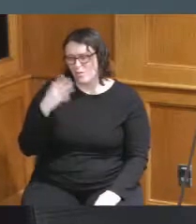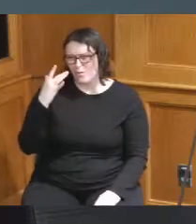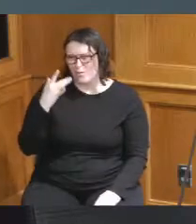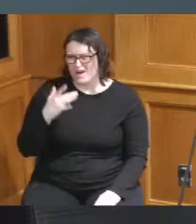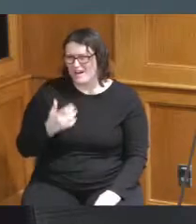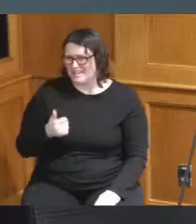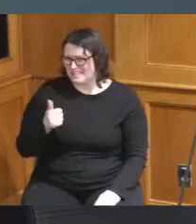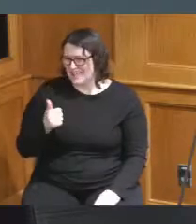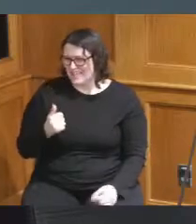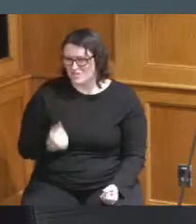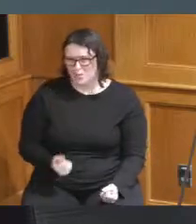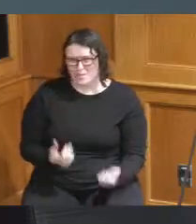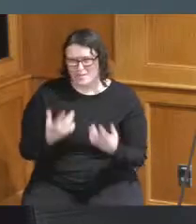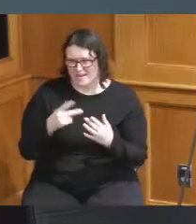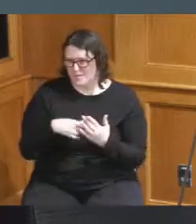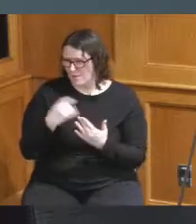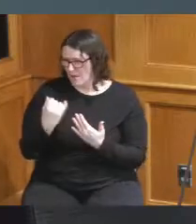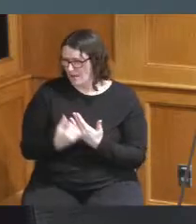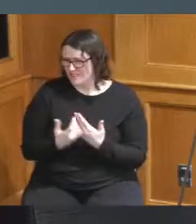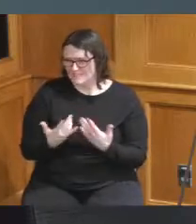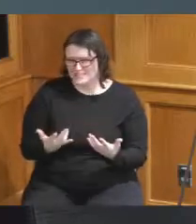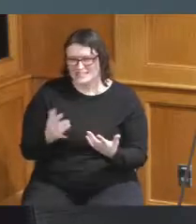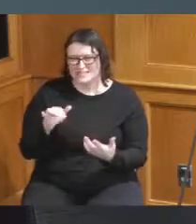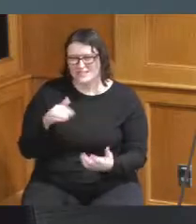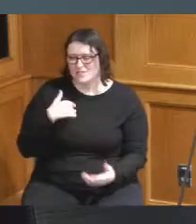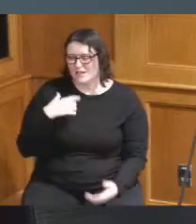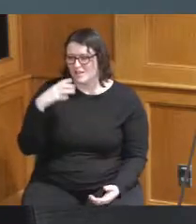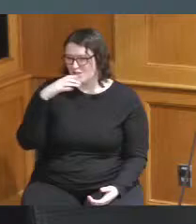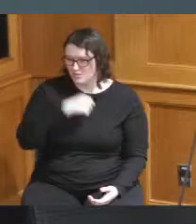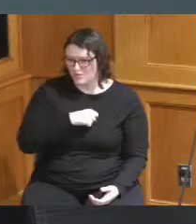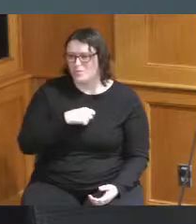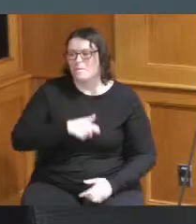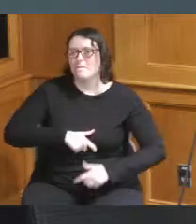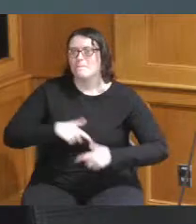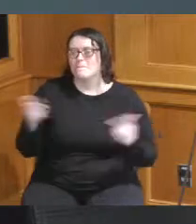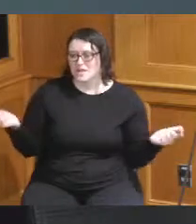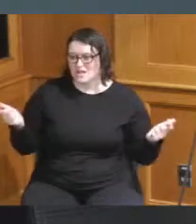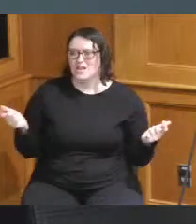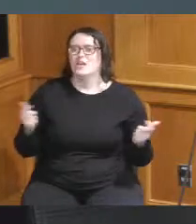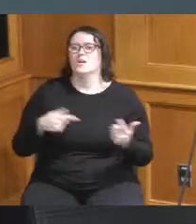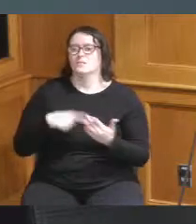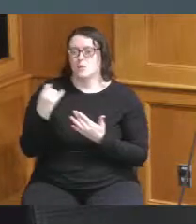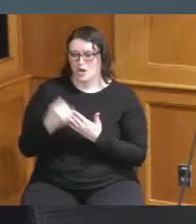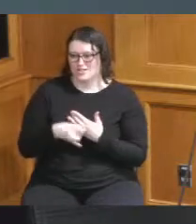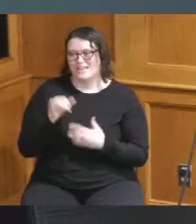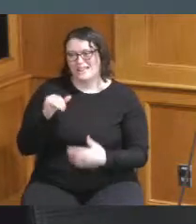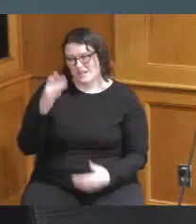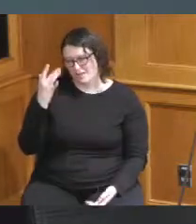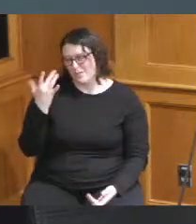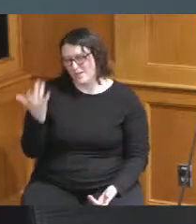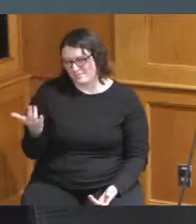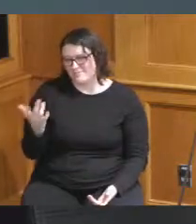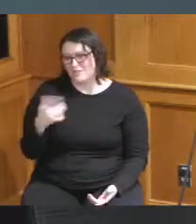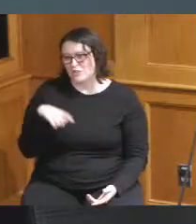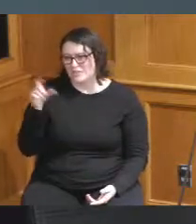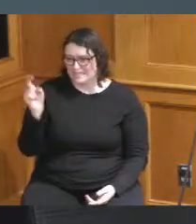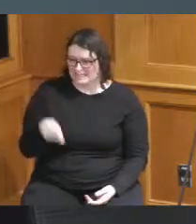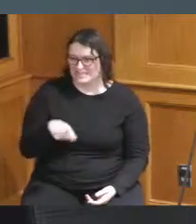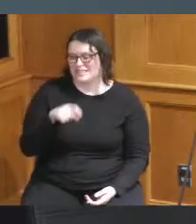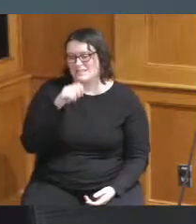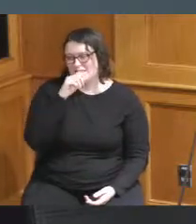so high. And it was what I had assumed, that those were big, major projects. And that's why even though